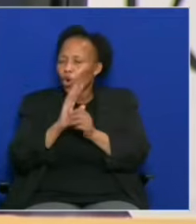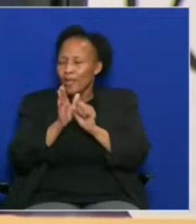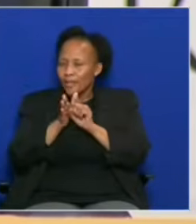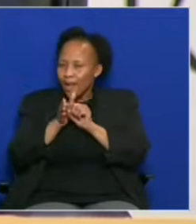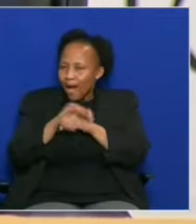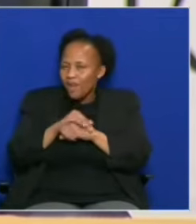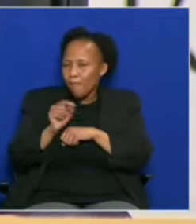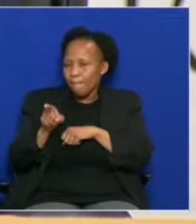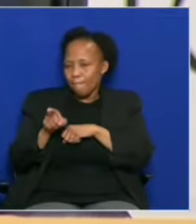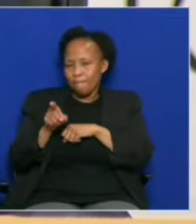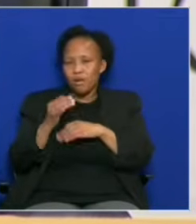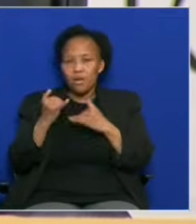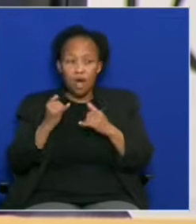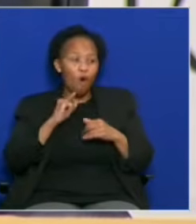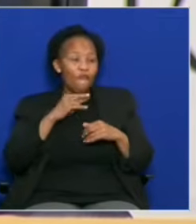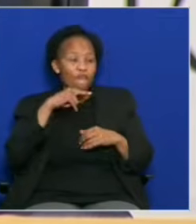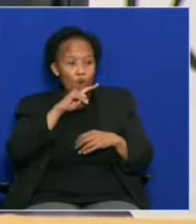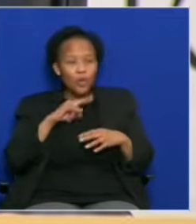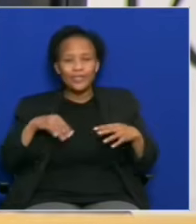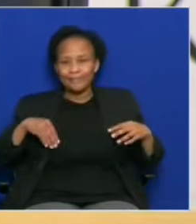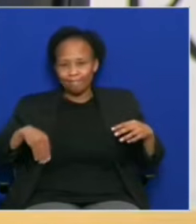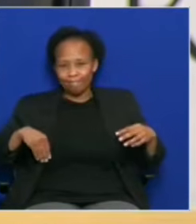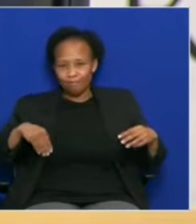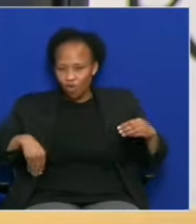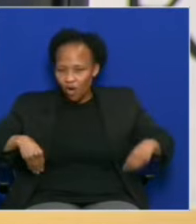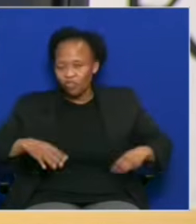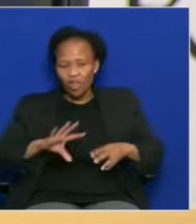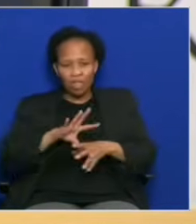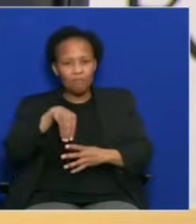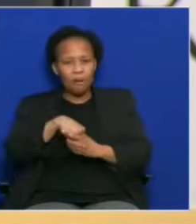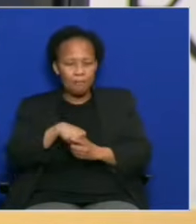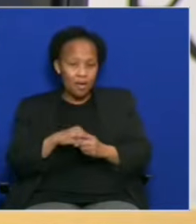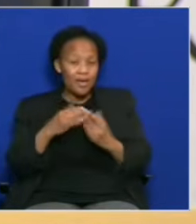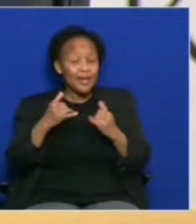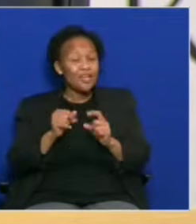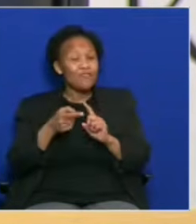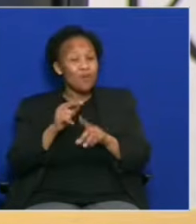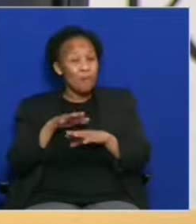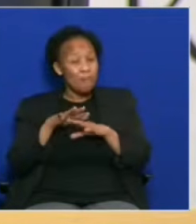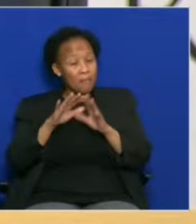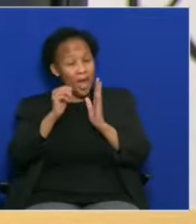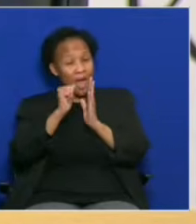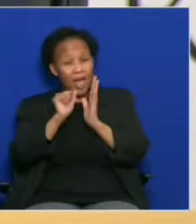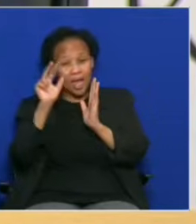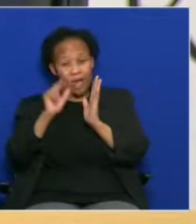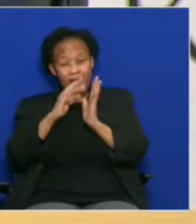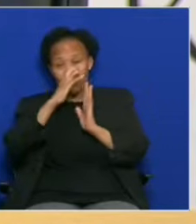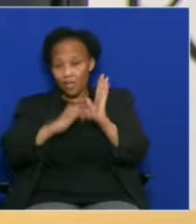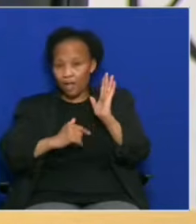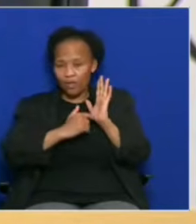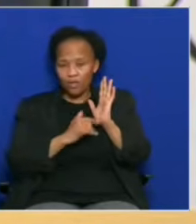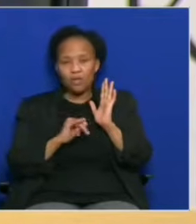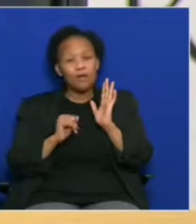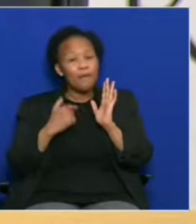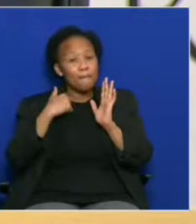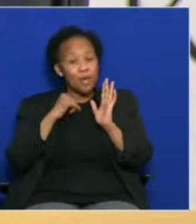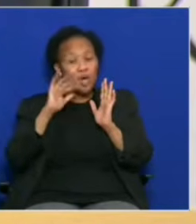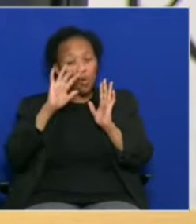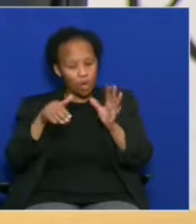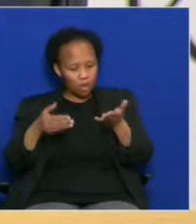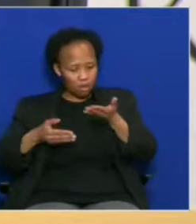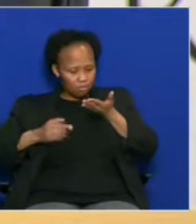where corruption comes in. Obviously, from the basis of this affidavit, I will take that now and go and look for further evidence,